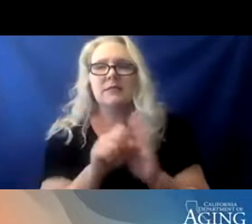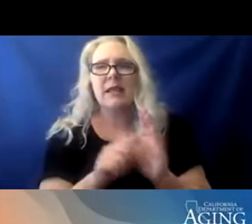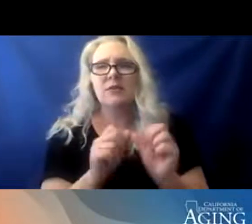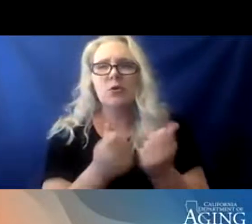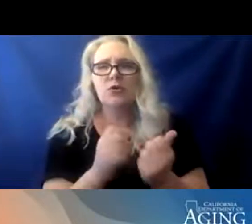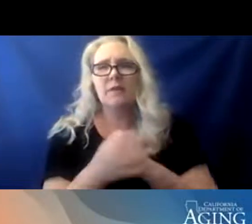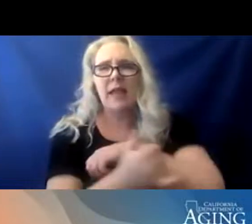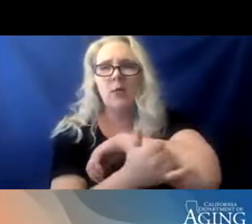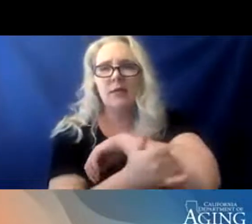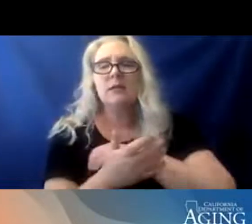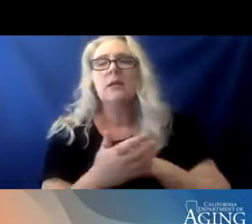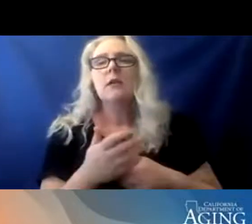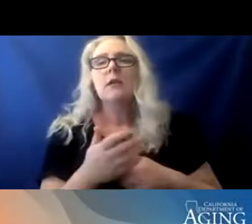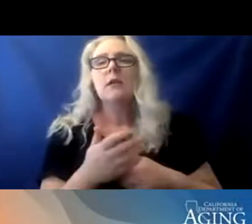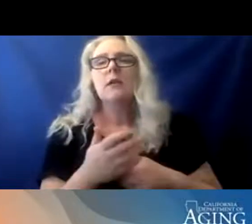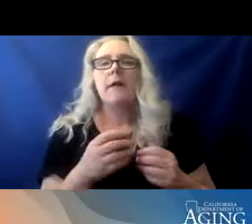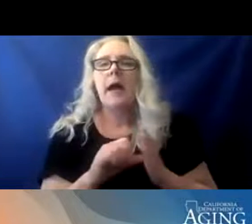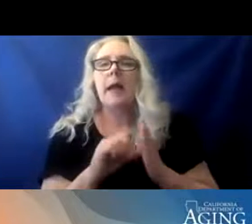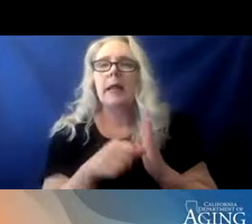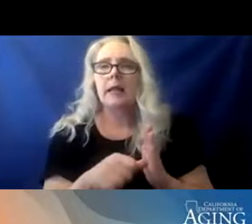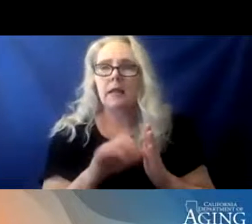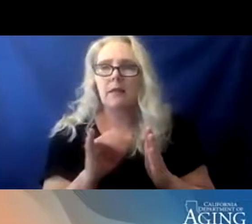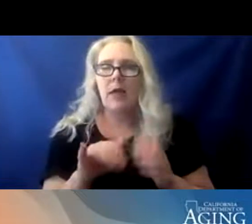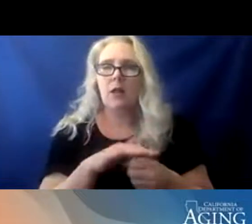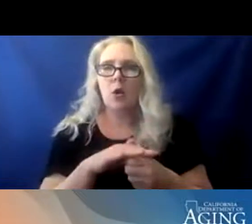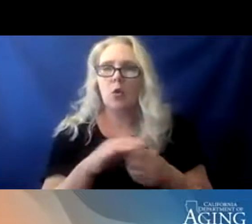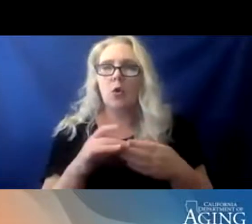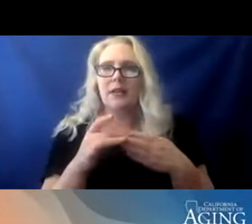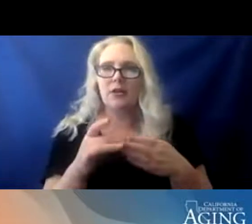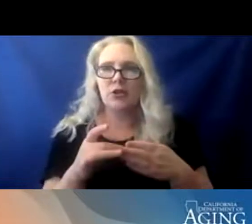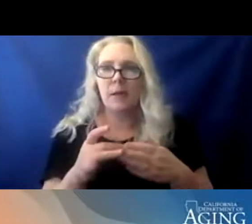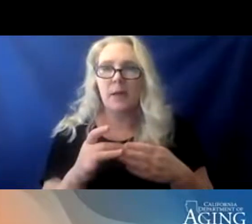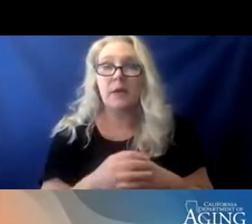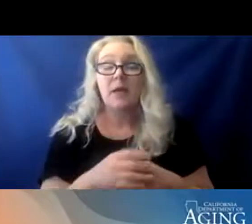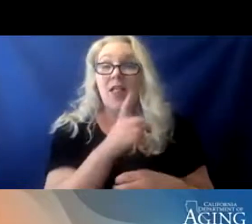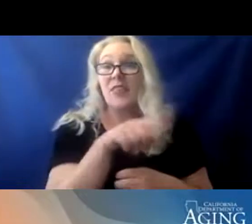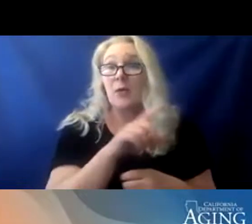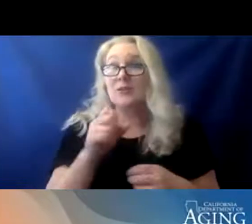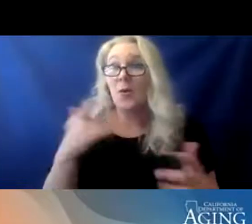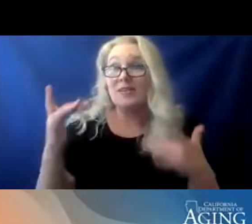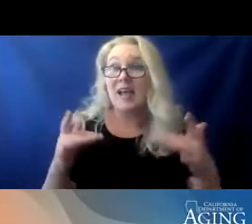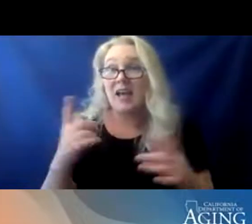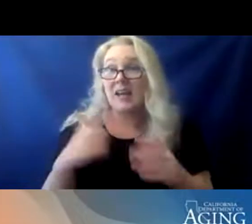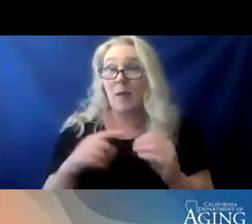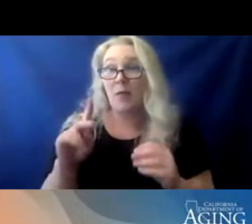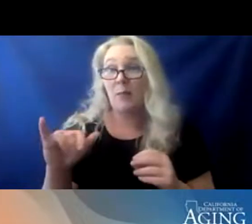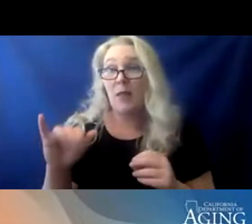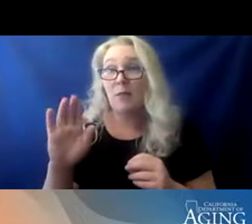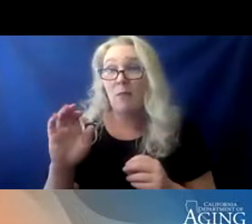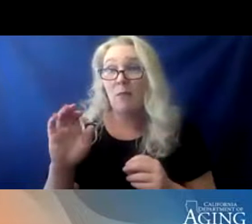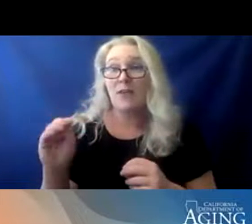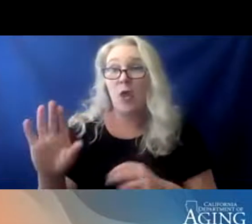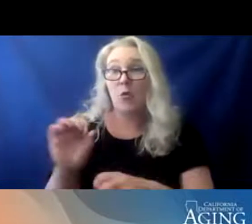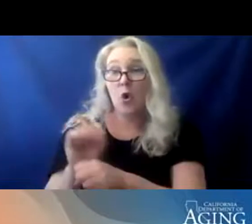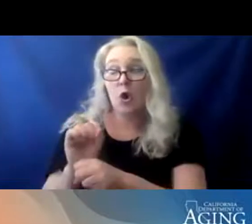role of local leadership. And that body of Board of Supervisors was so excited about this work and so excited about the playbook that